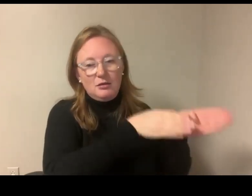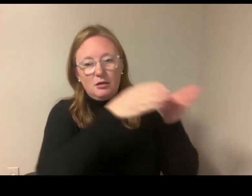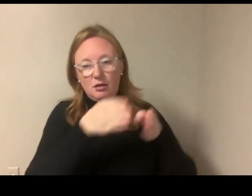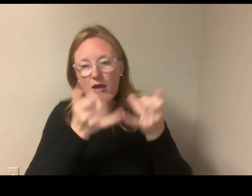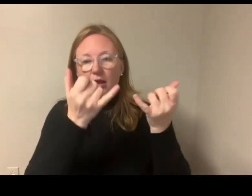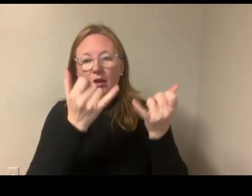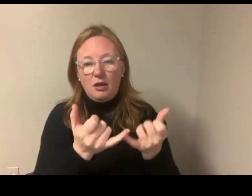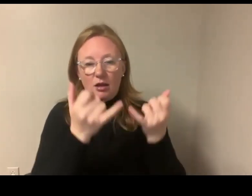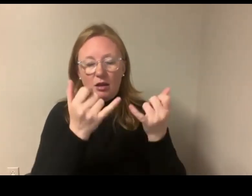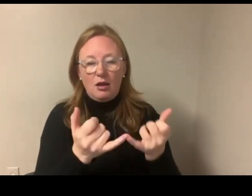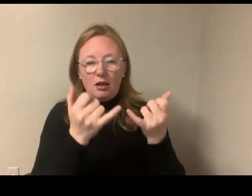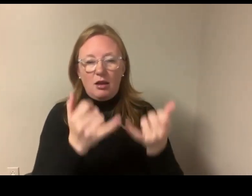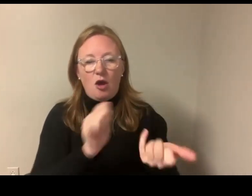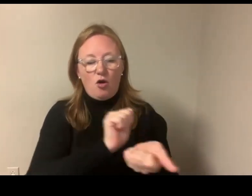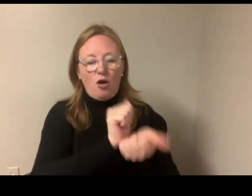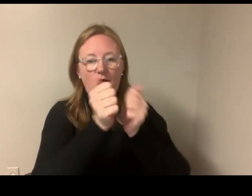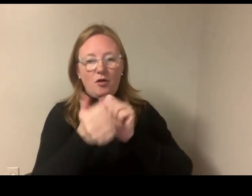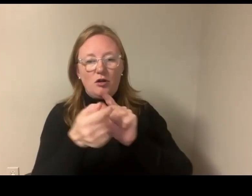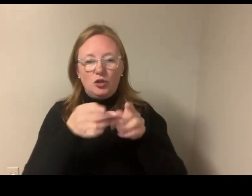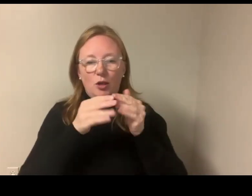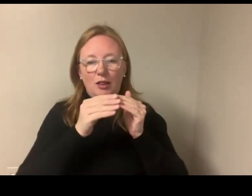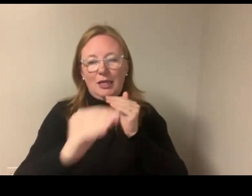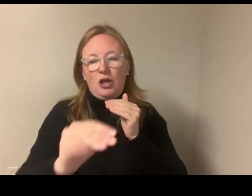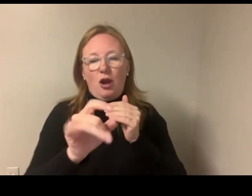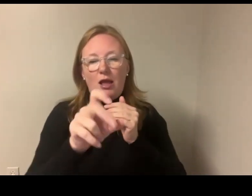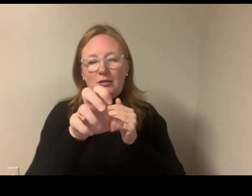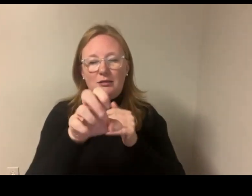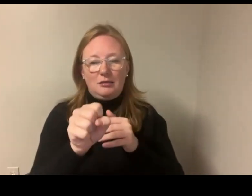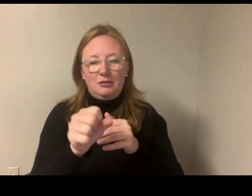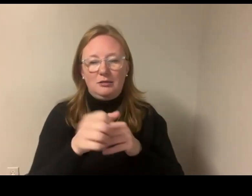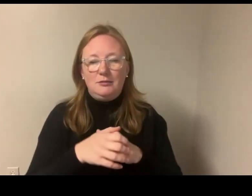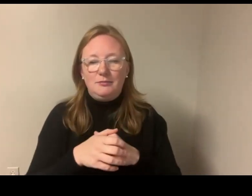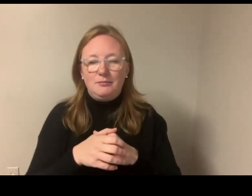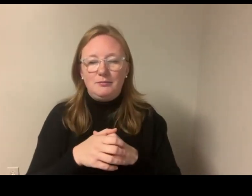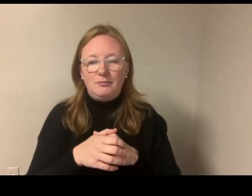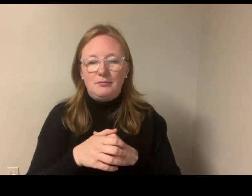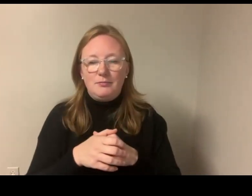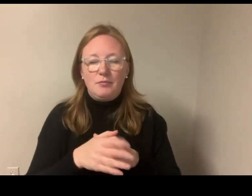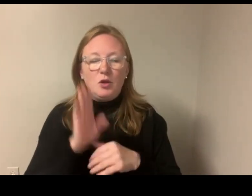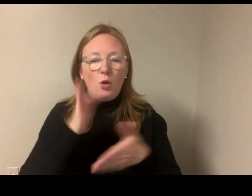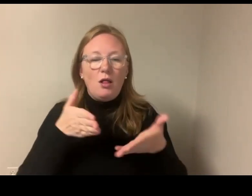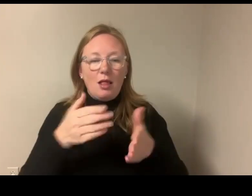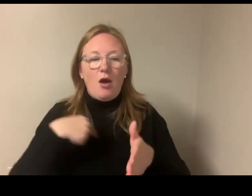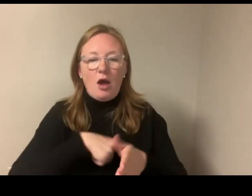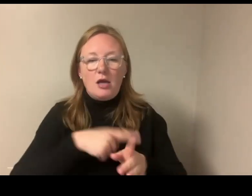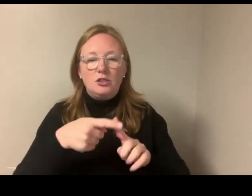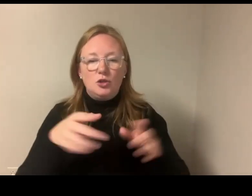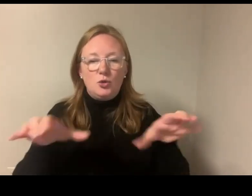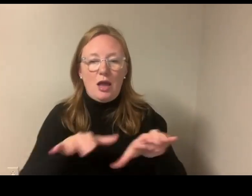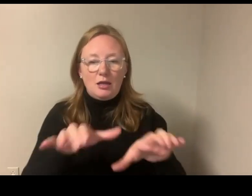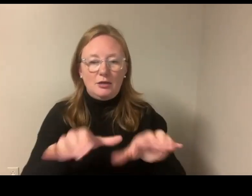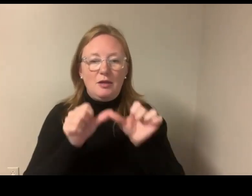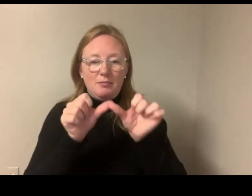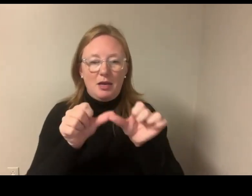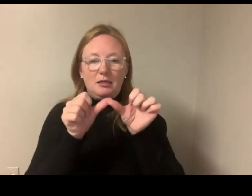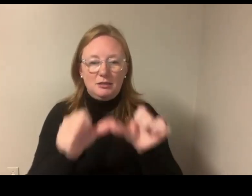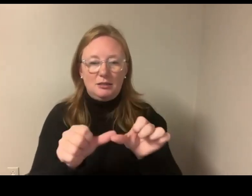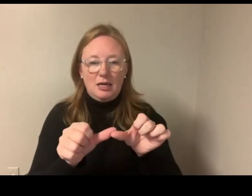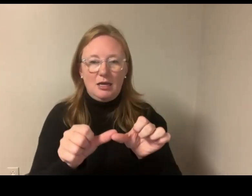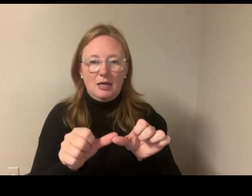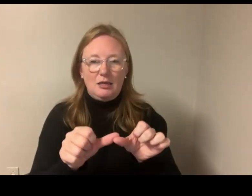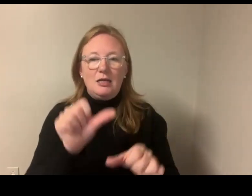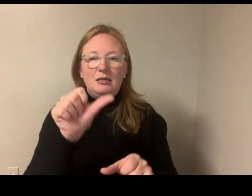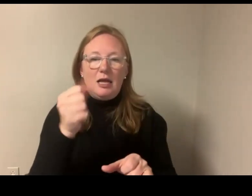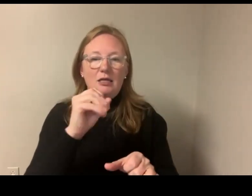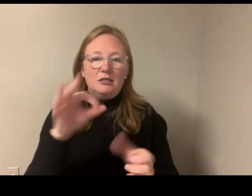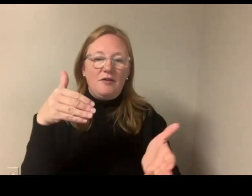now evolving into our linear assets. And it's going to allow us to proactively maintain tens of